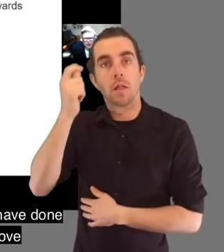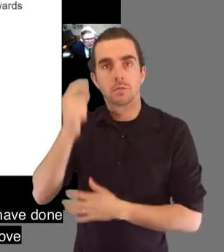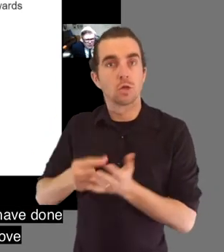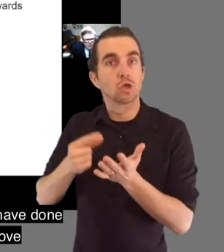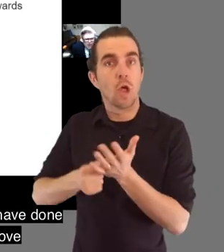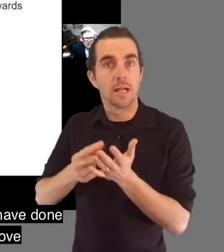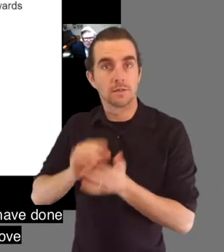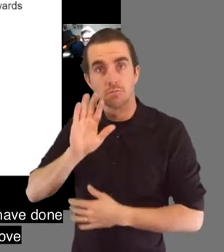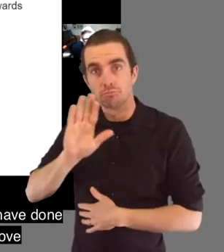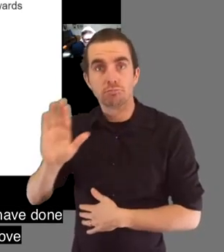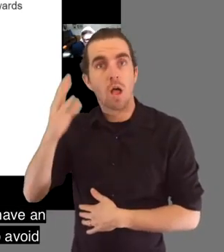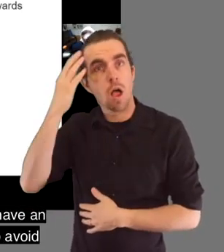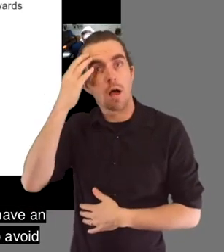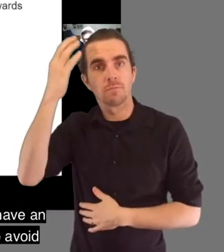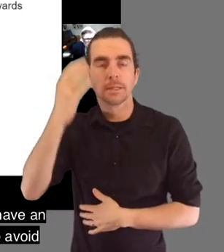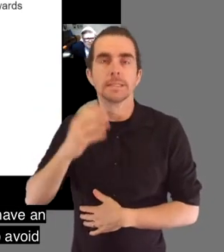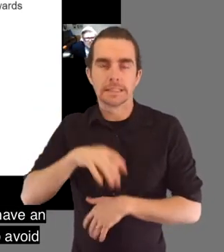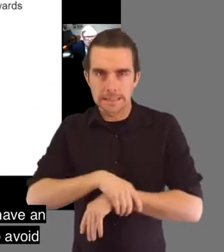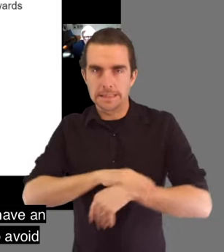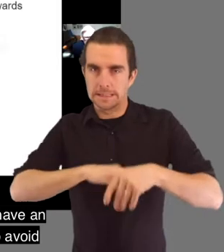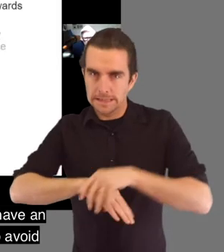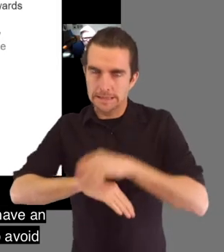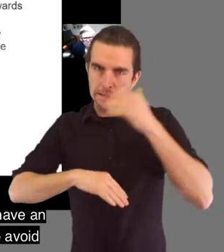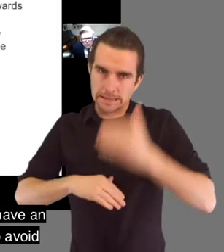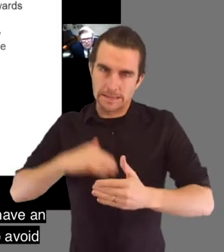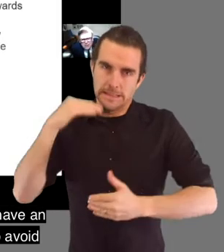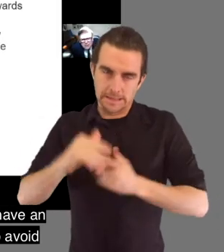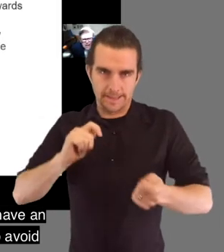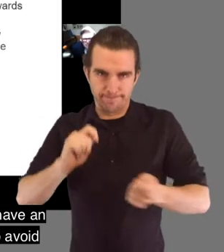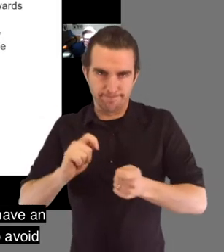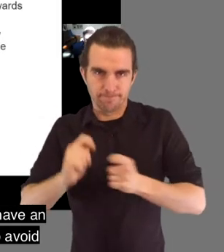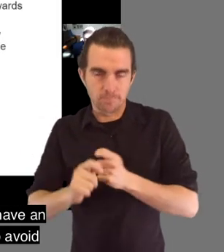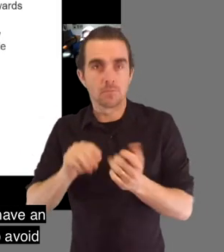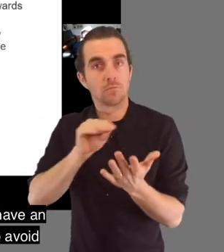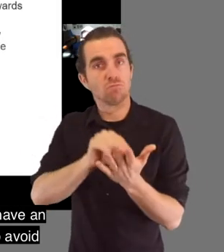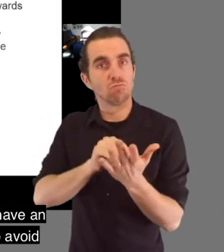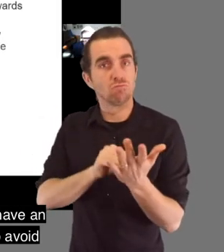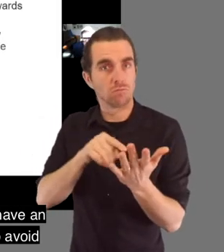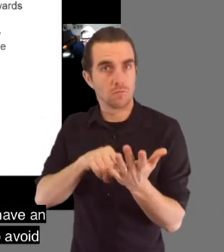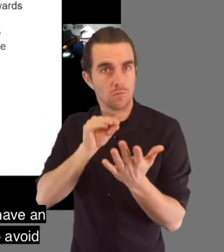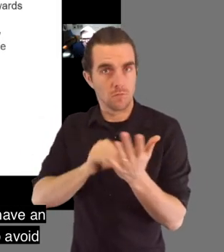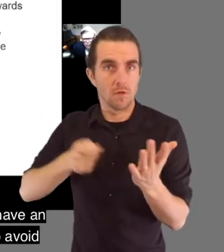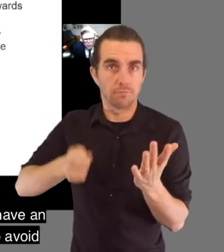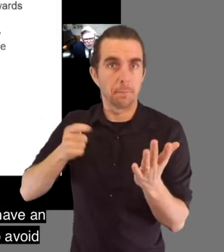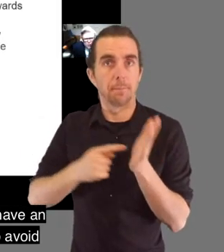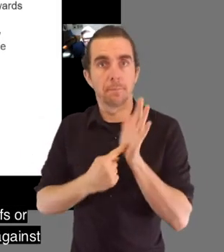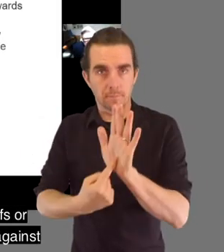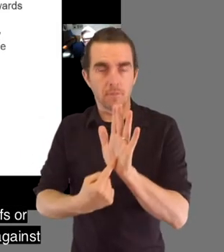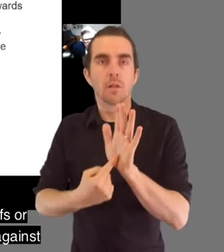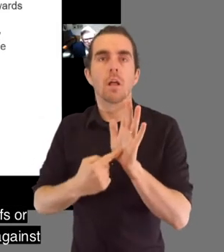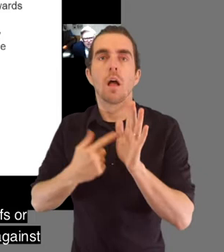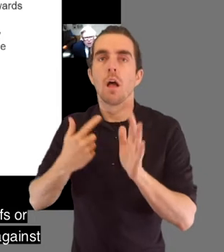quite a lot on that to actually move things forward. Laws and policies have an important role to play in helping to avoid